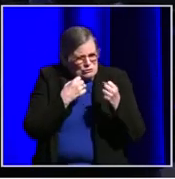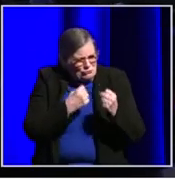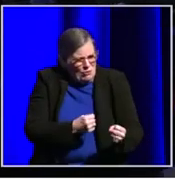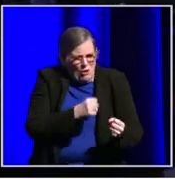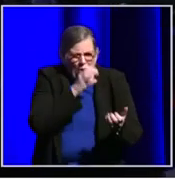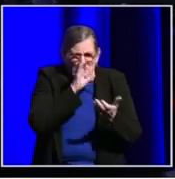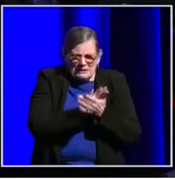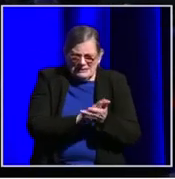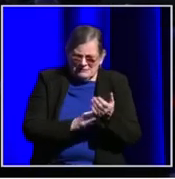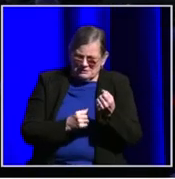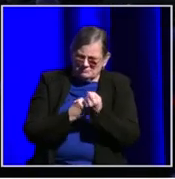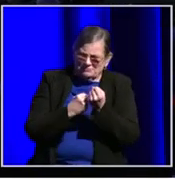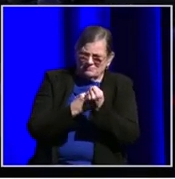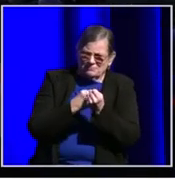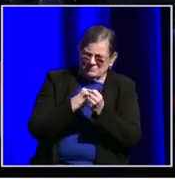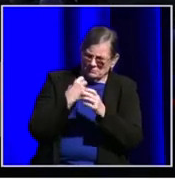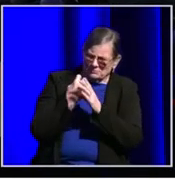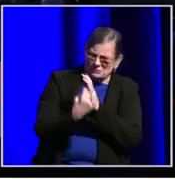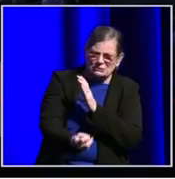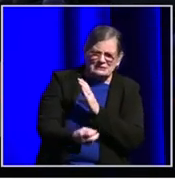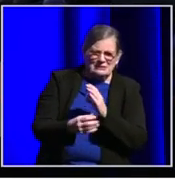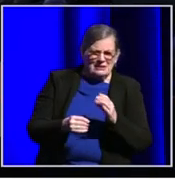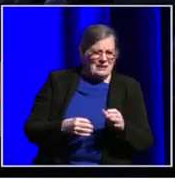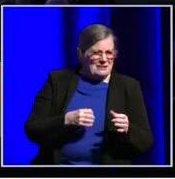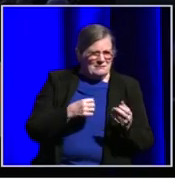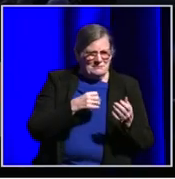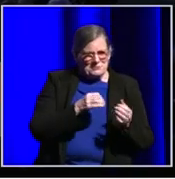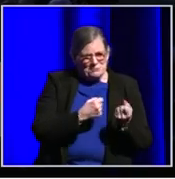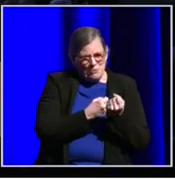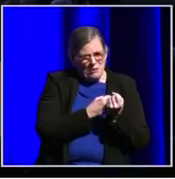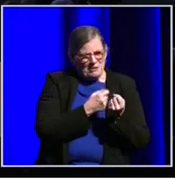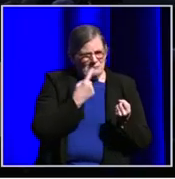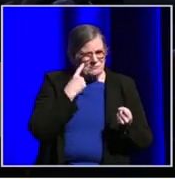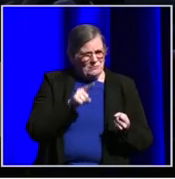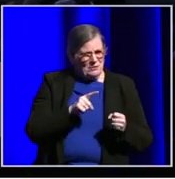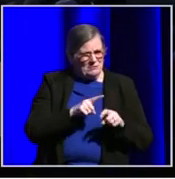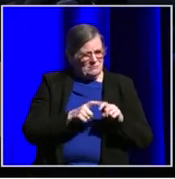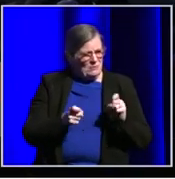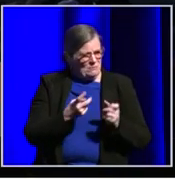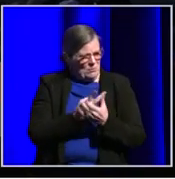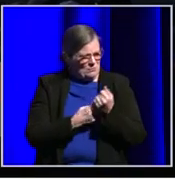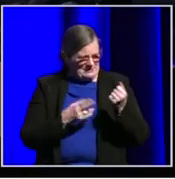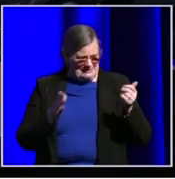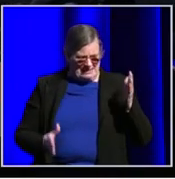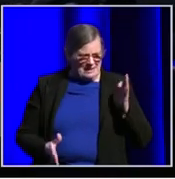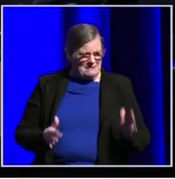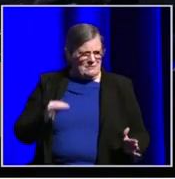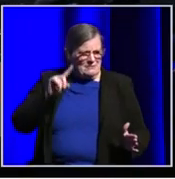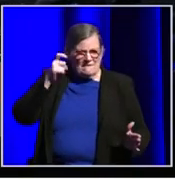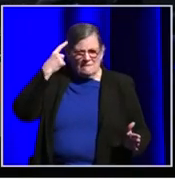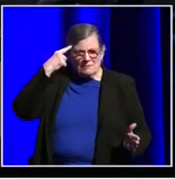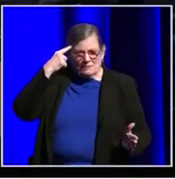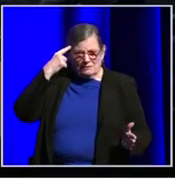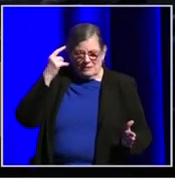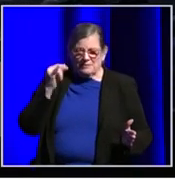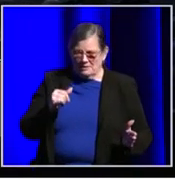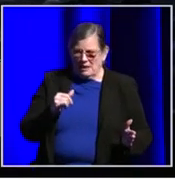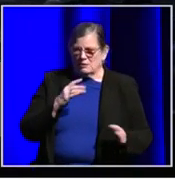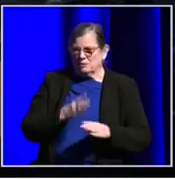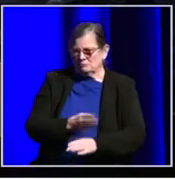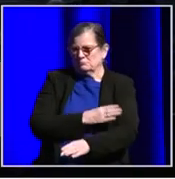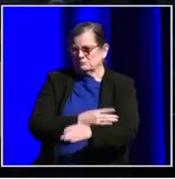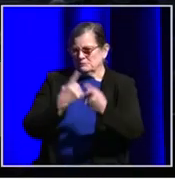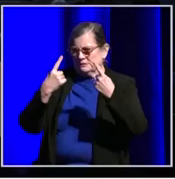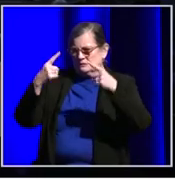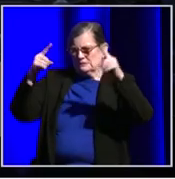that policies that have the support of both branches of government have the best chance of success. I'm honored to